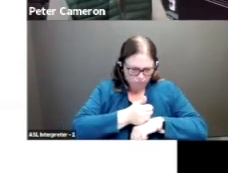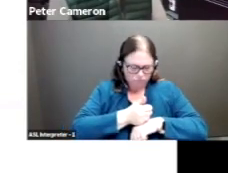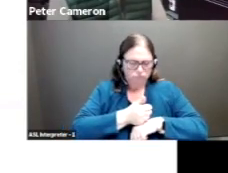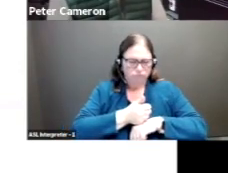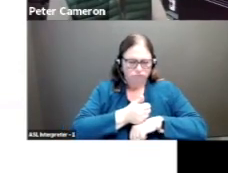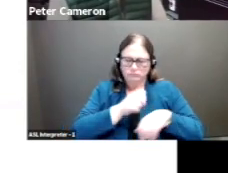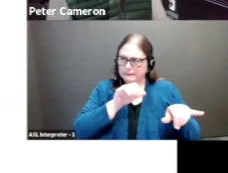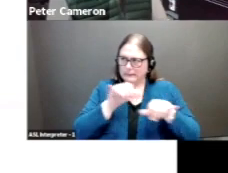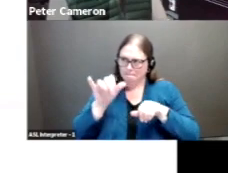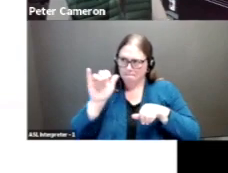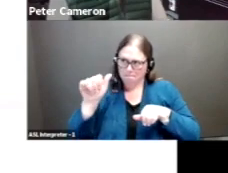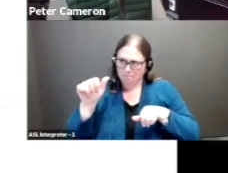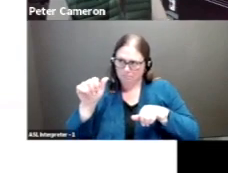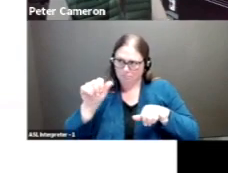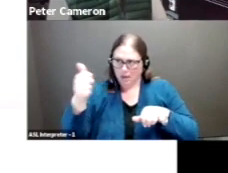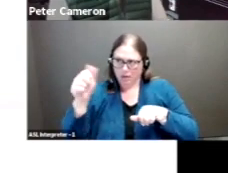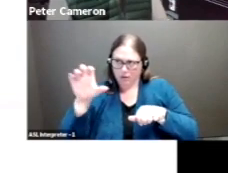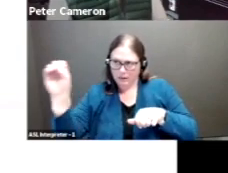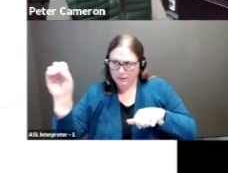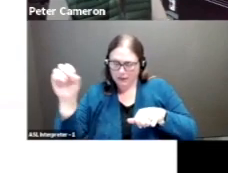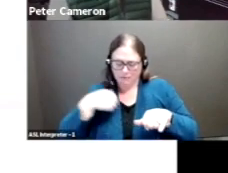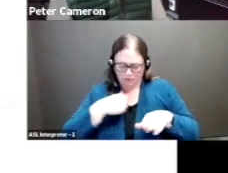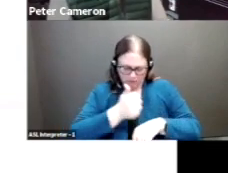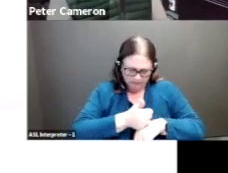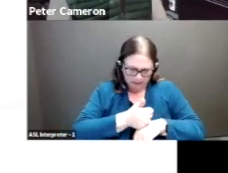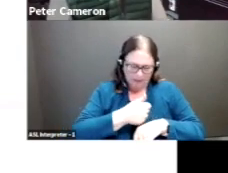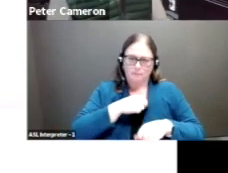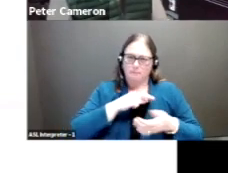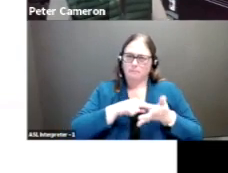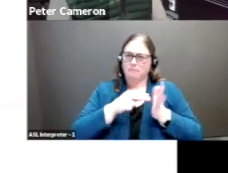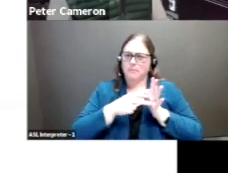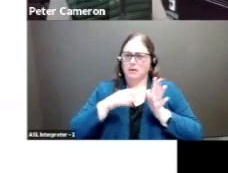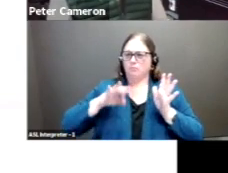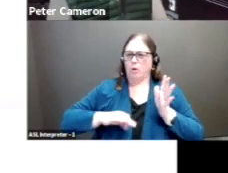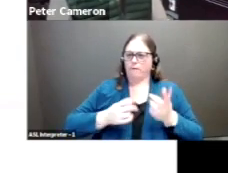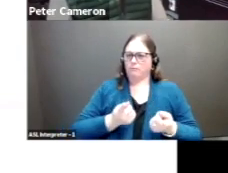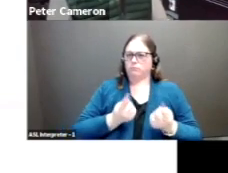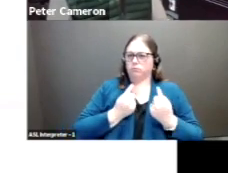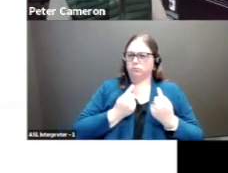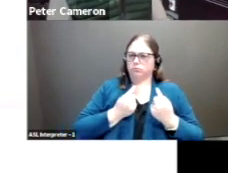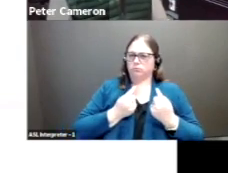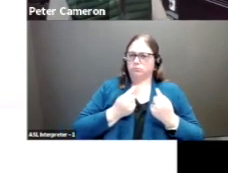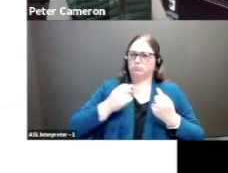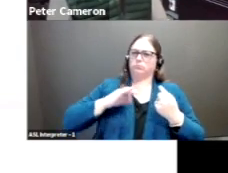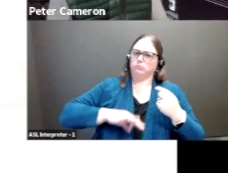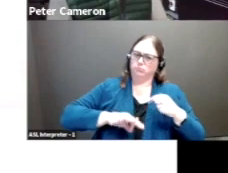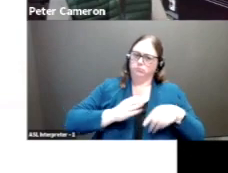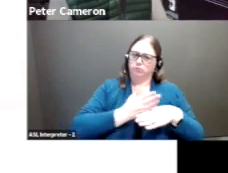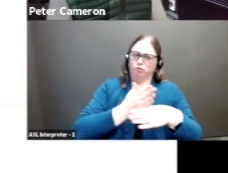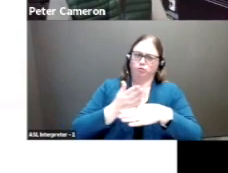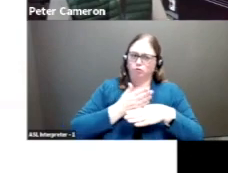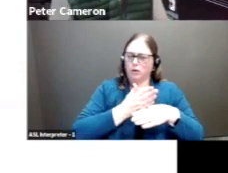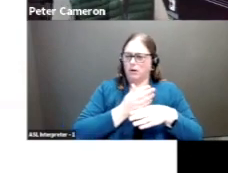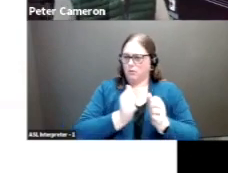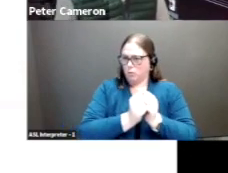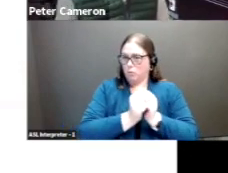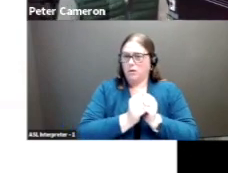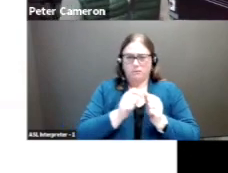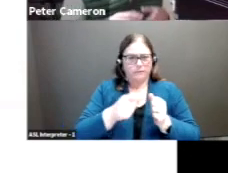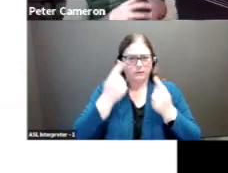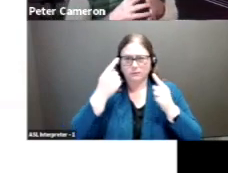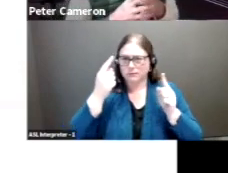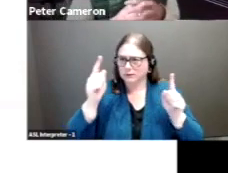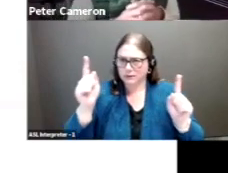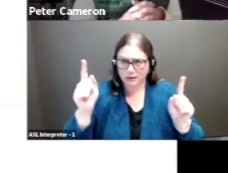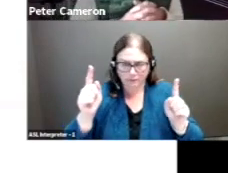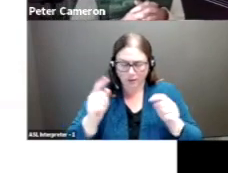and also to the community because of their co-op values. Gailey Deer, very successful farmer co-op. And then